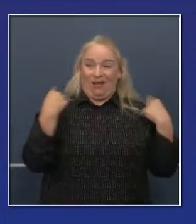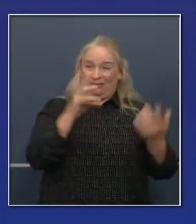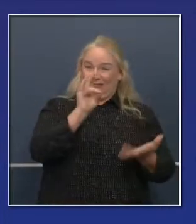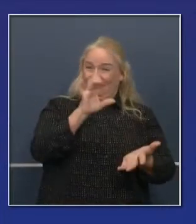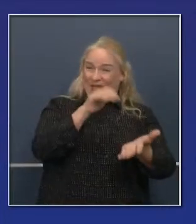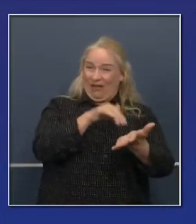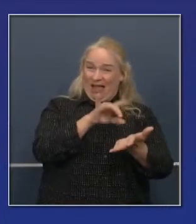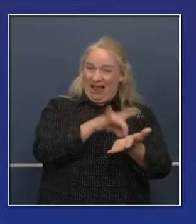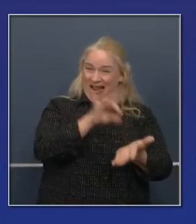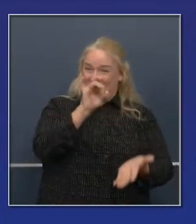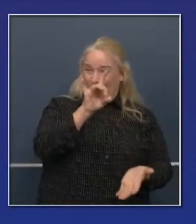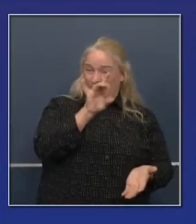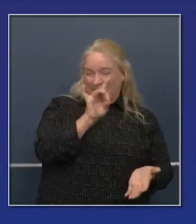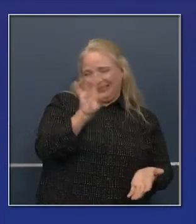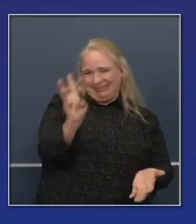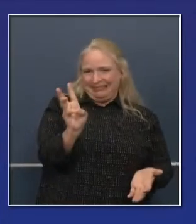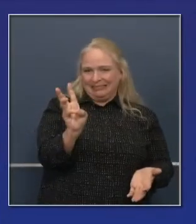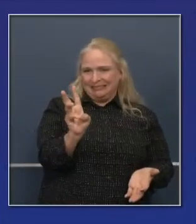7,876.